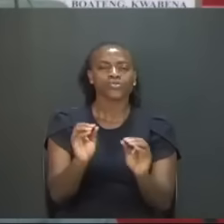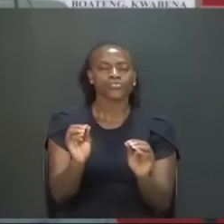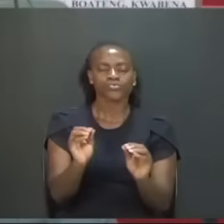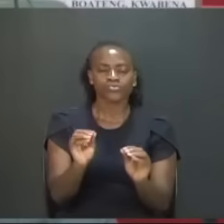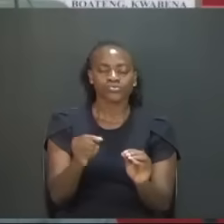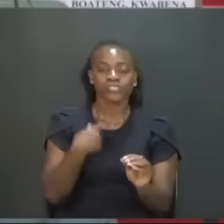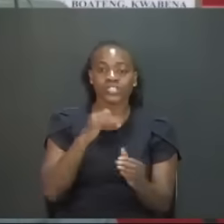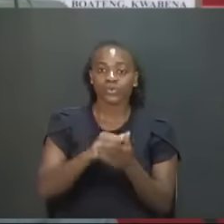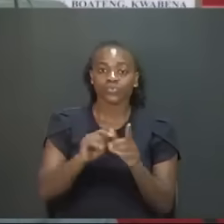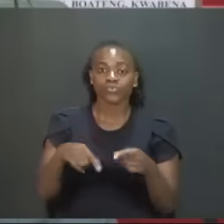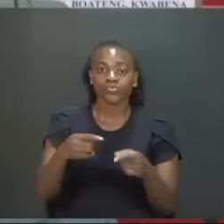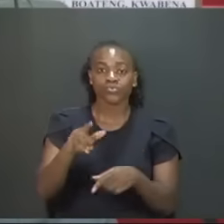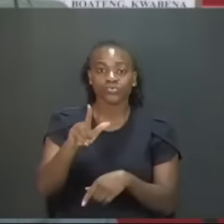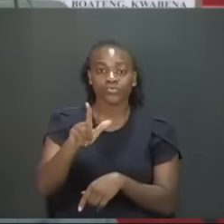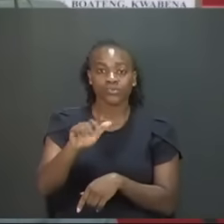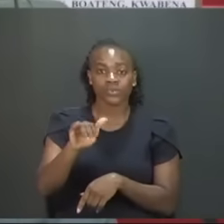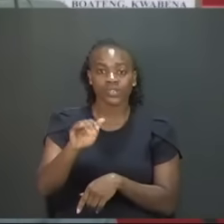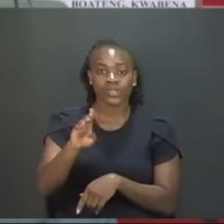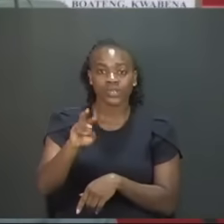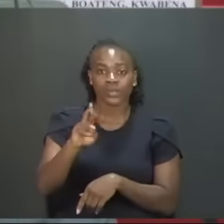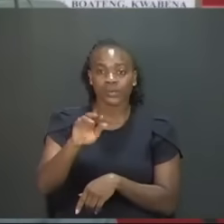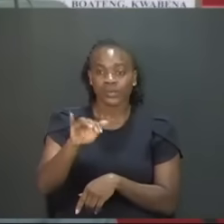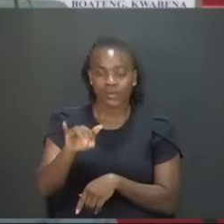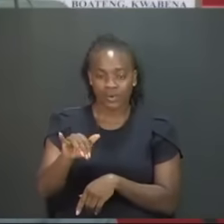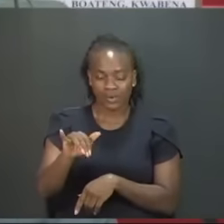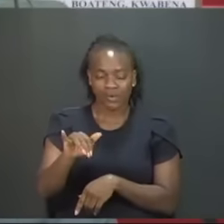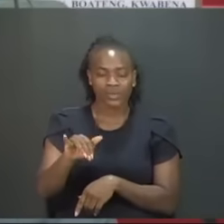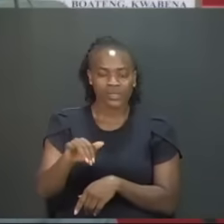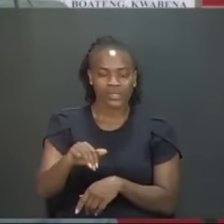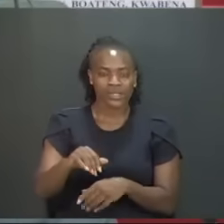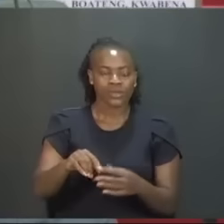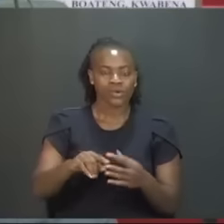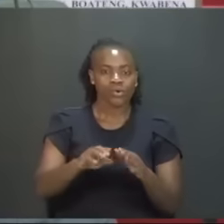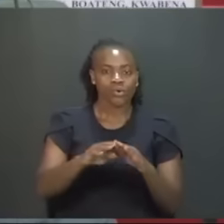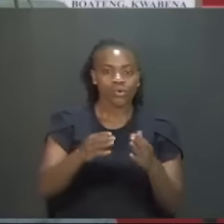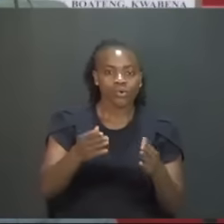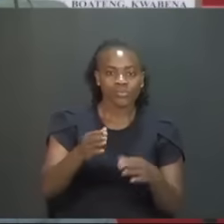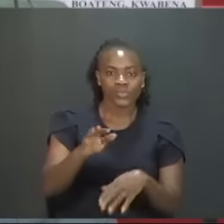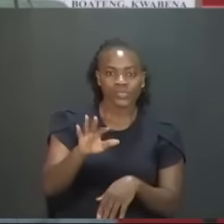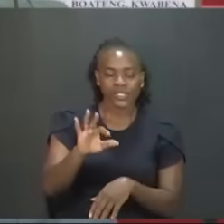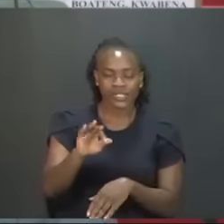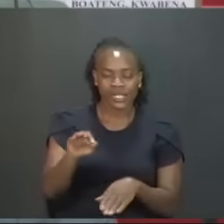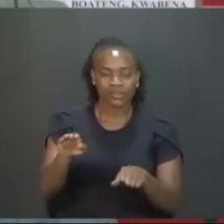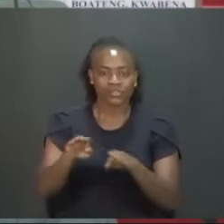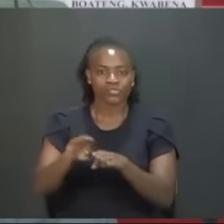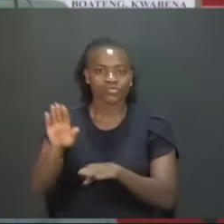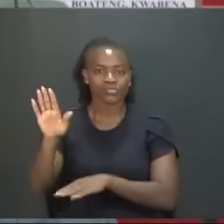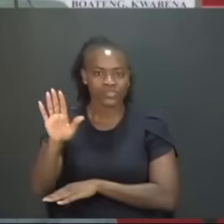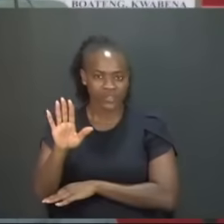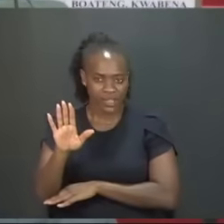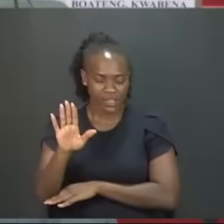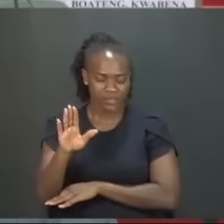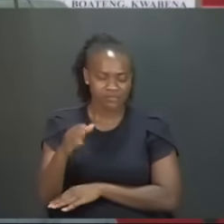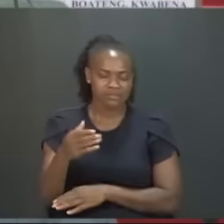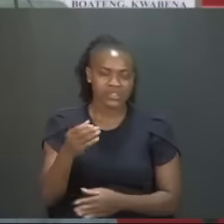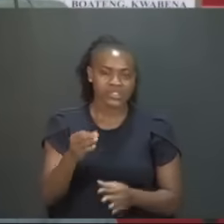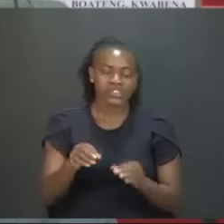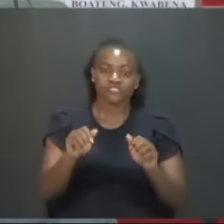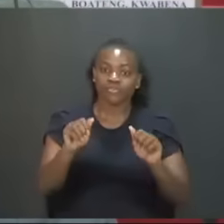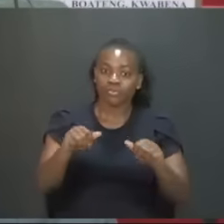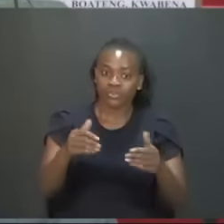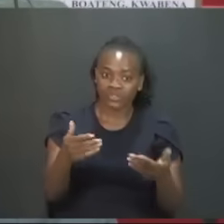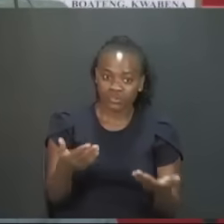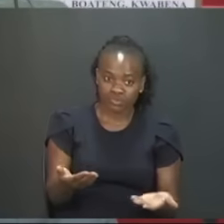9 and closes at 5. So if it's possible, that because of the inconvenience in offices, if